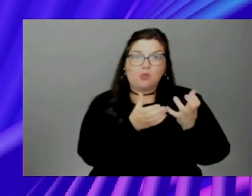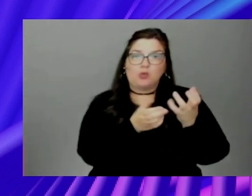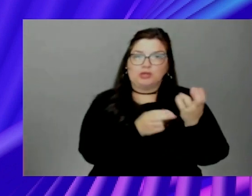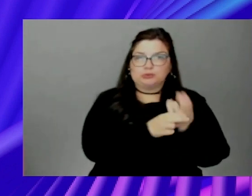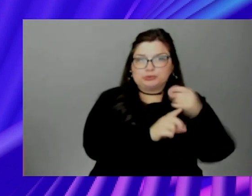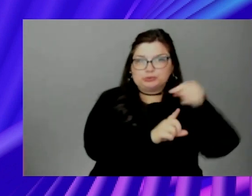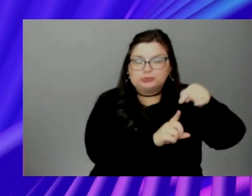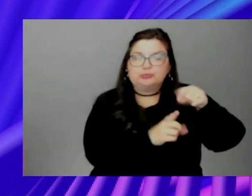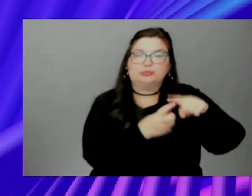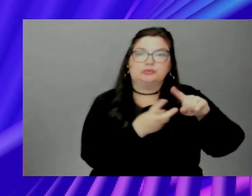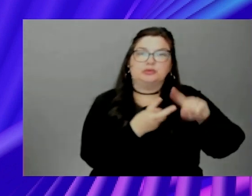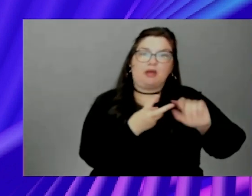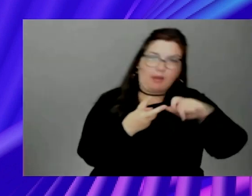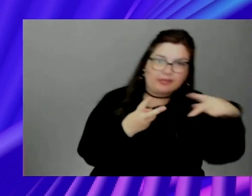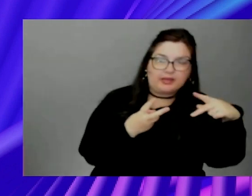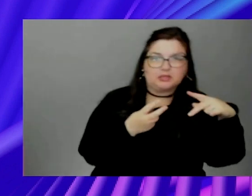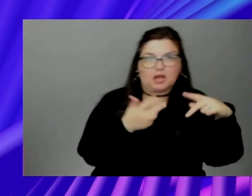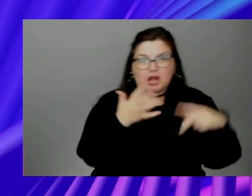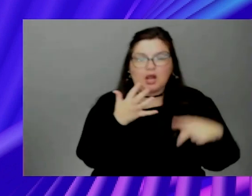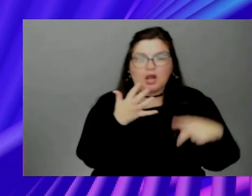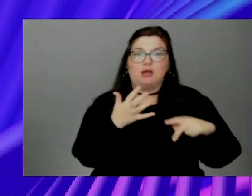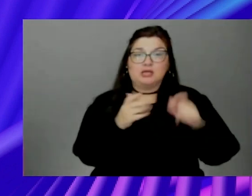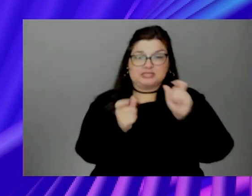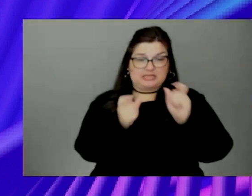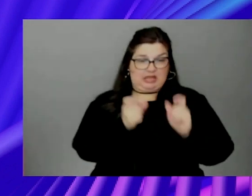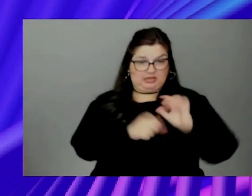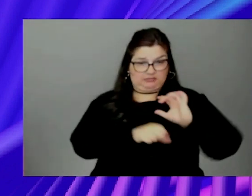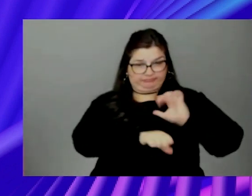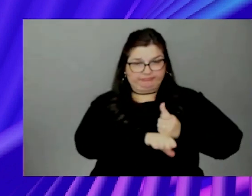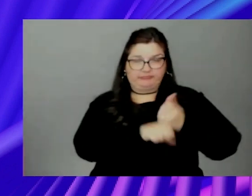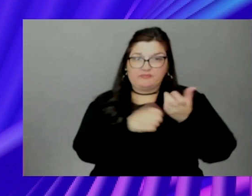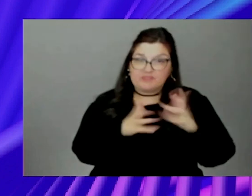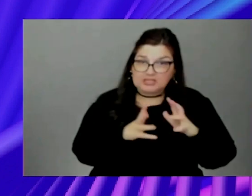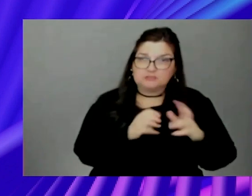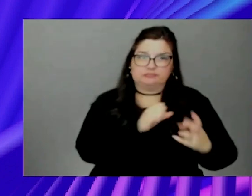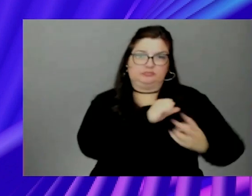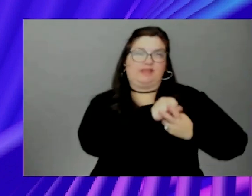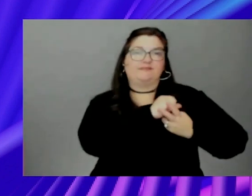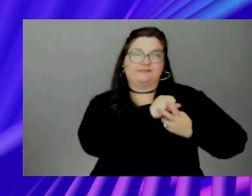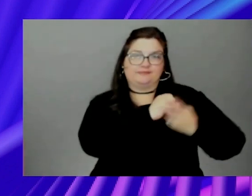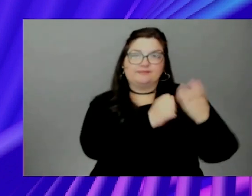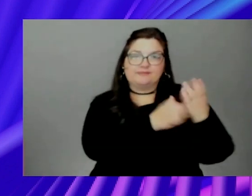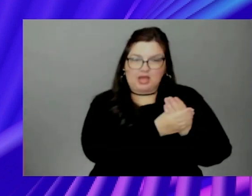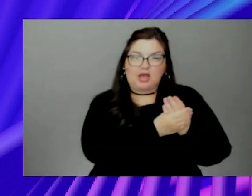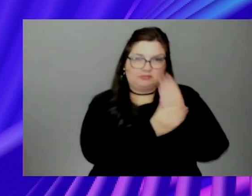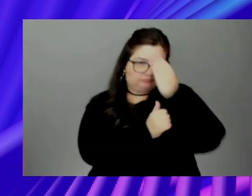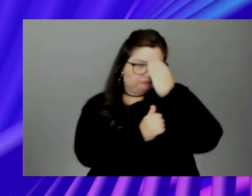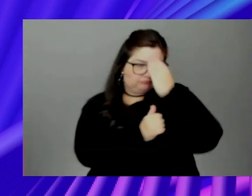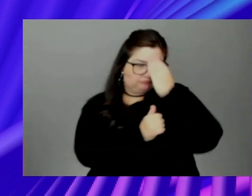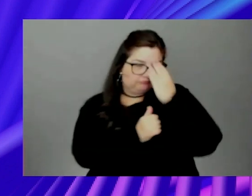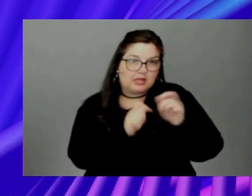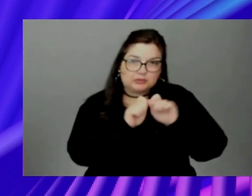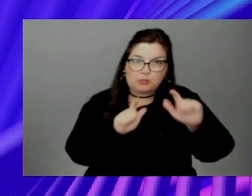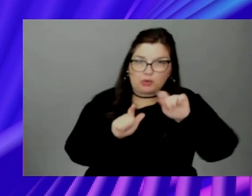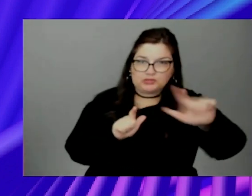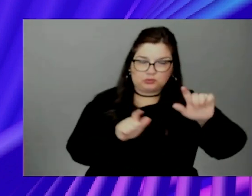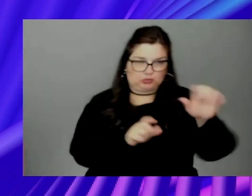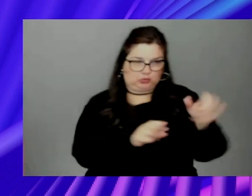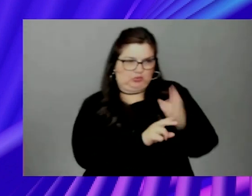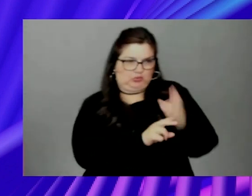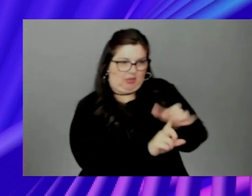application, this is our recipe, all those settings that we want to do. And then we can just tell the deploy tool to use that. So we can